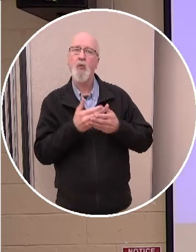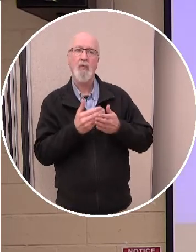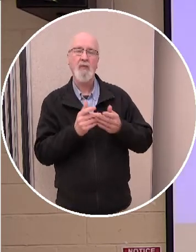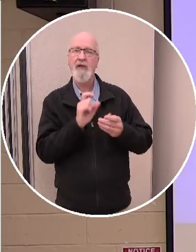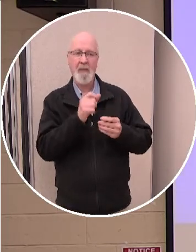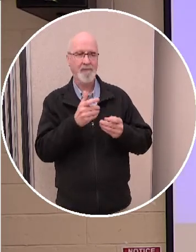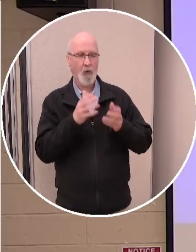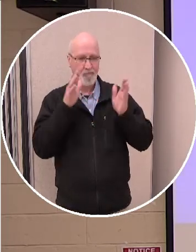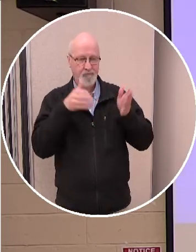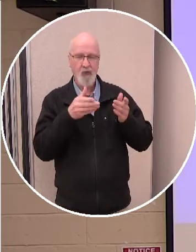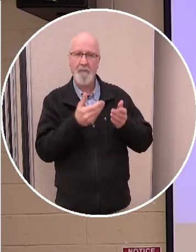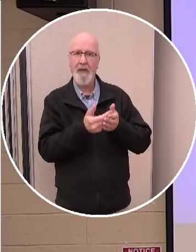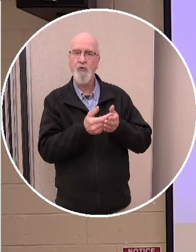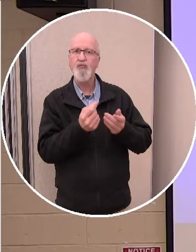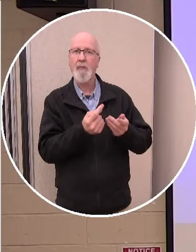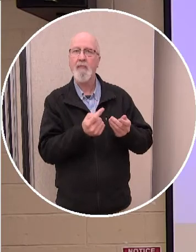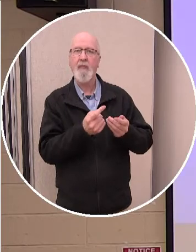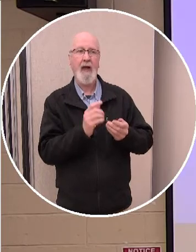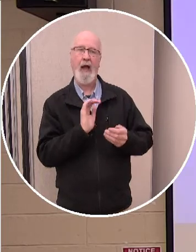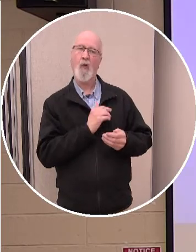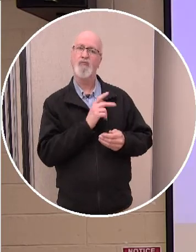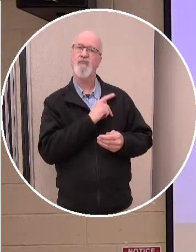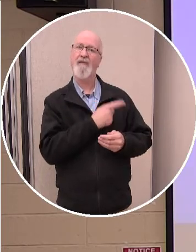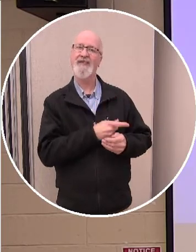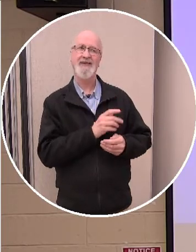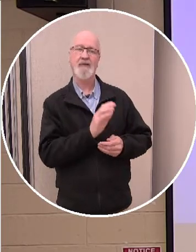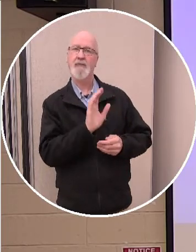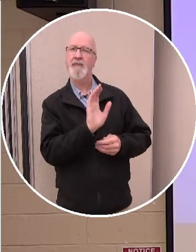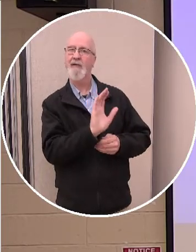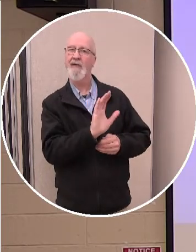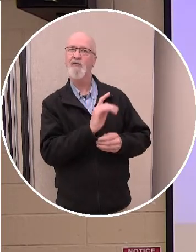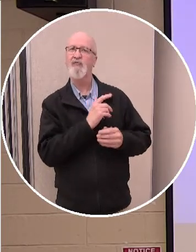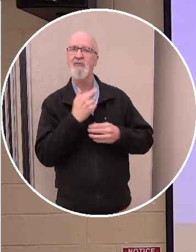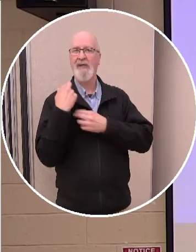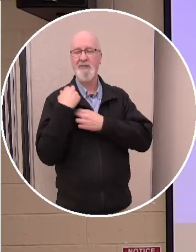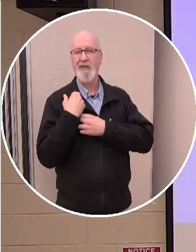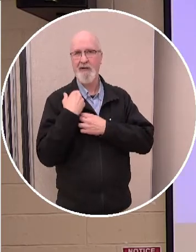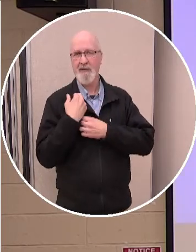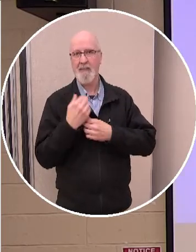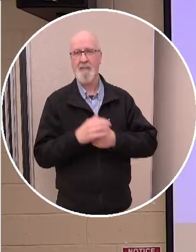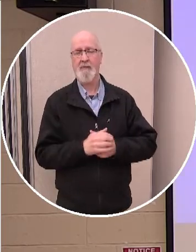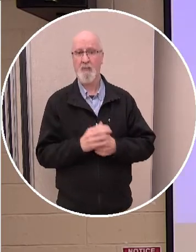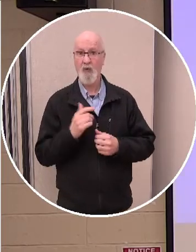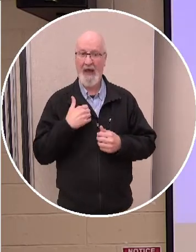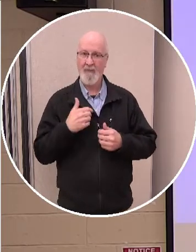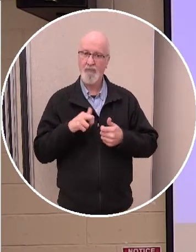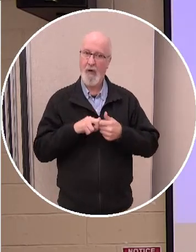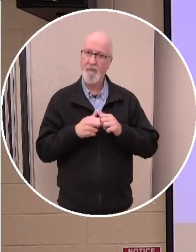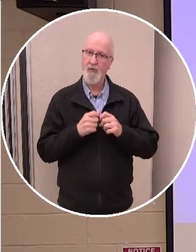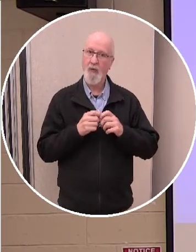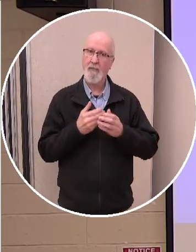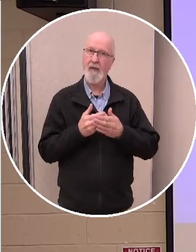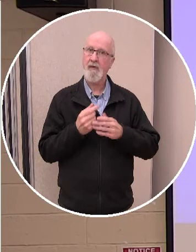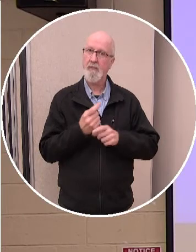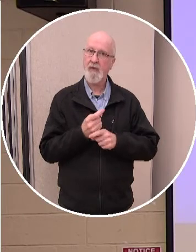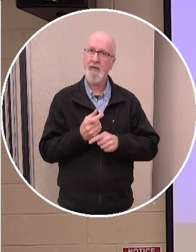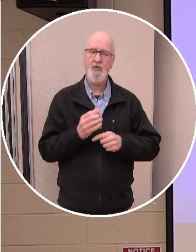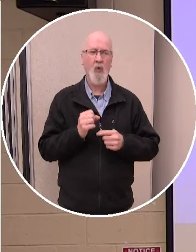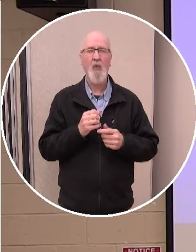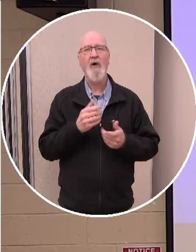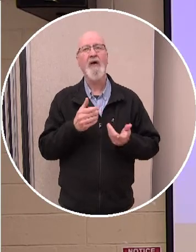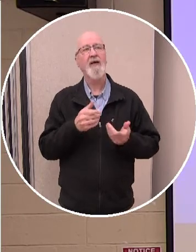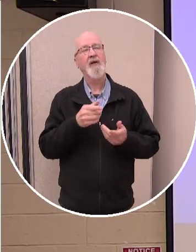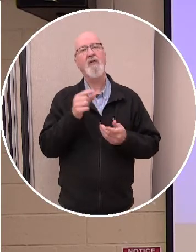or fiscal circumstance of the province as we see today is in a tough place. So they want to make sure that when we're expending